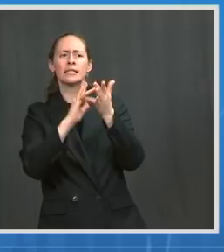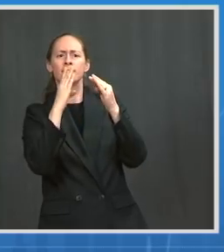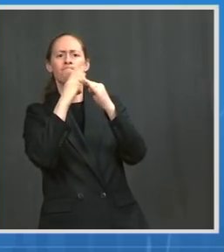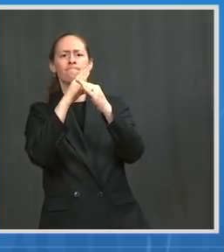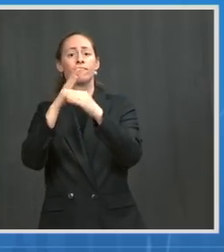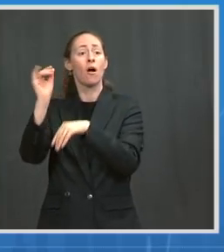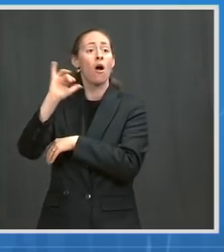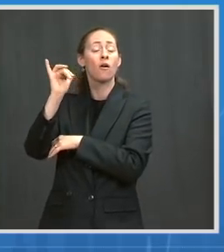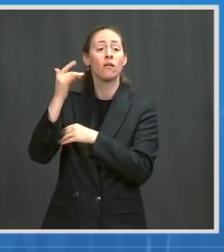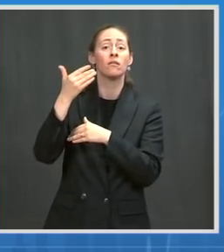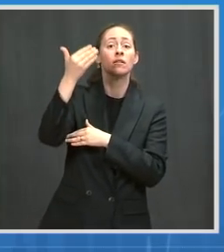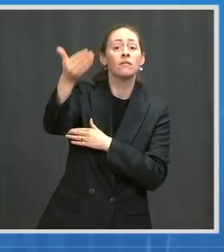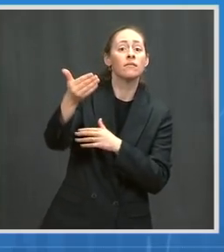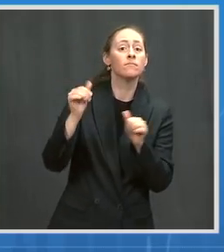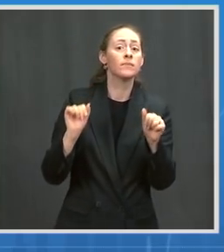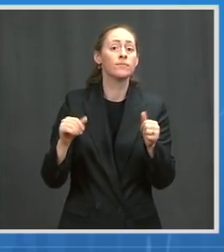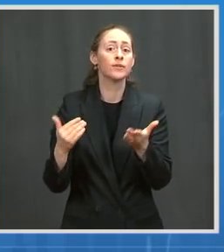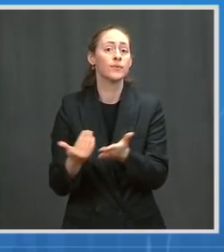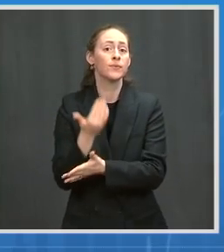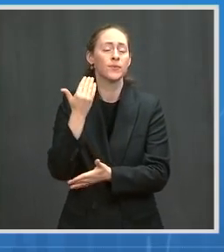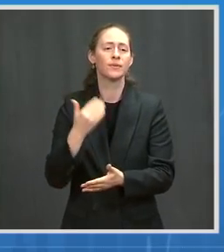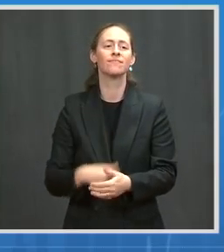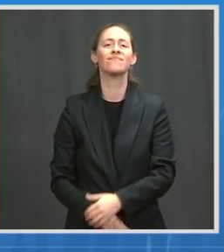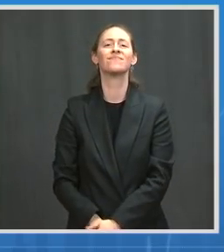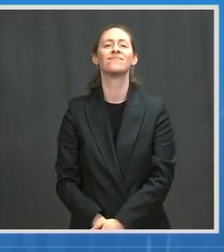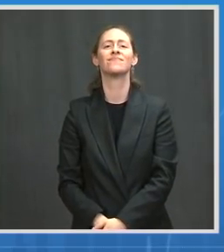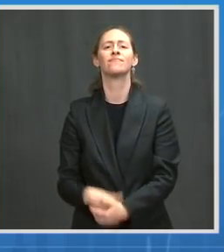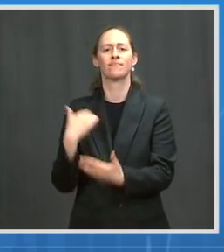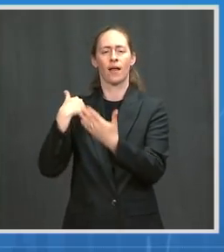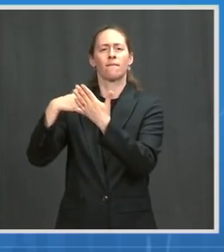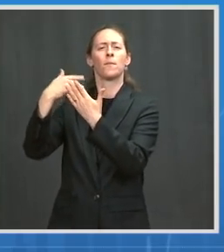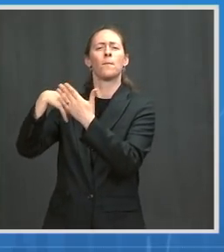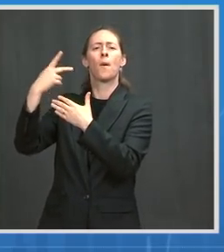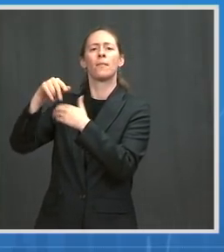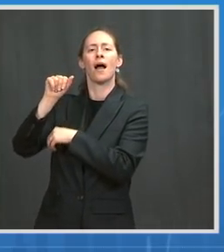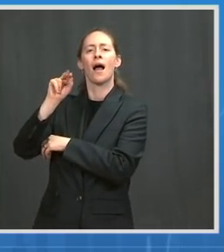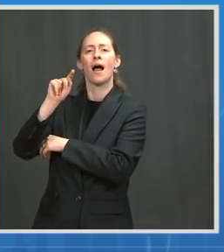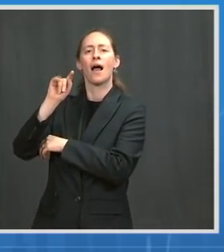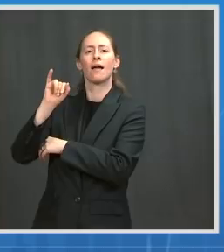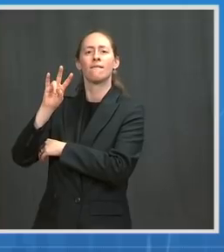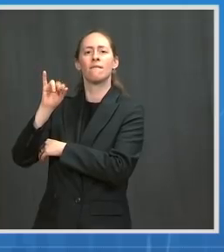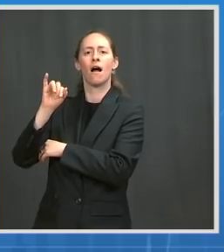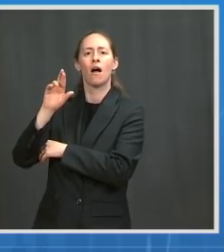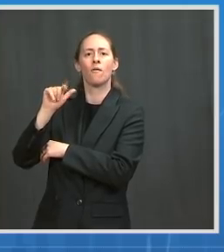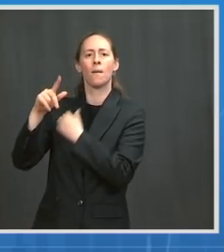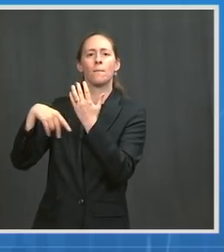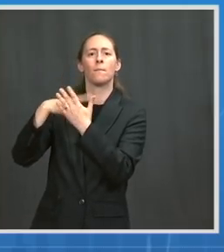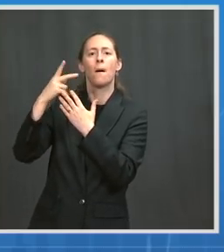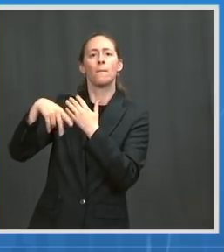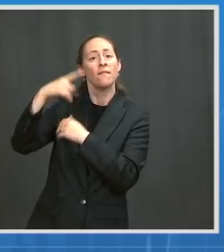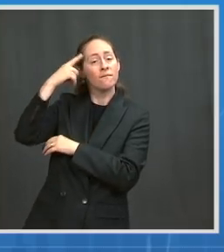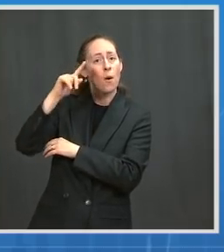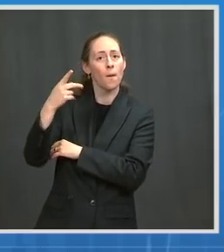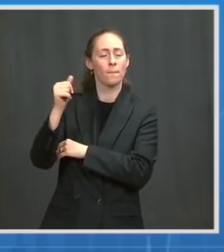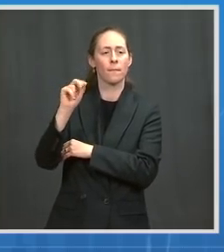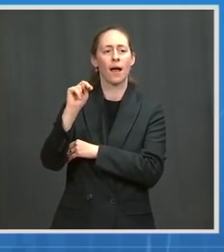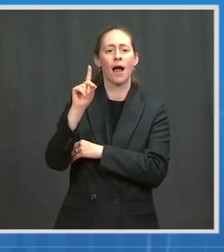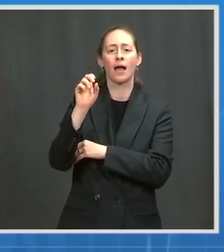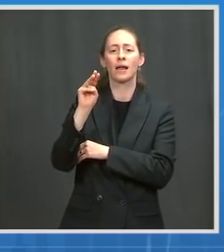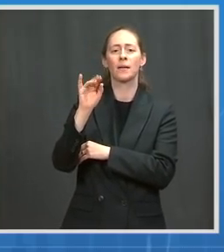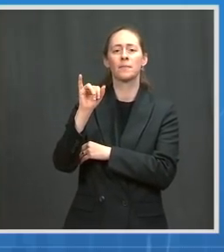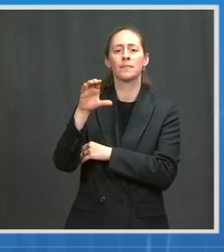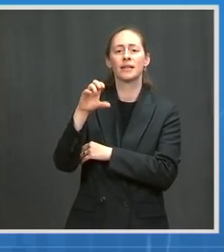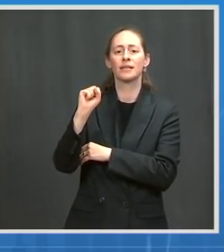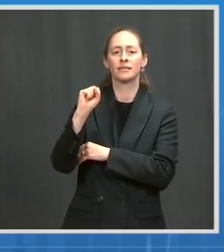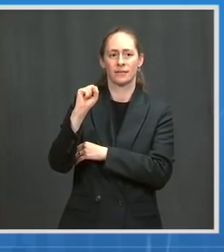slide. The program is called the Antiviral Program for Pandemics, and it aims to catalyze the development of